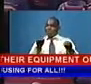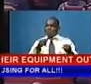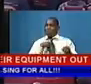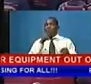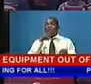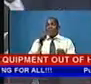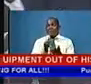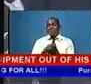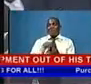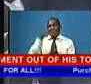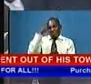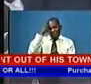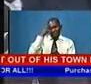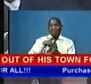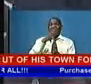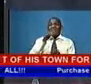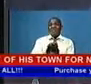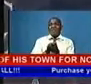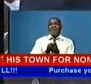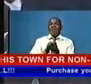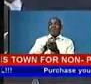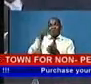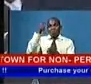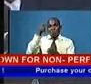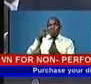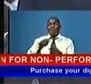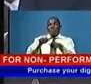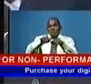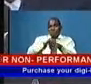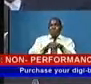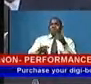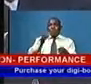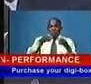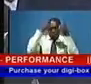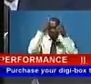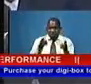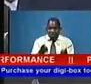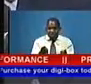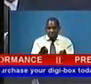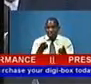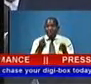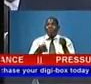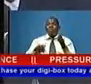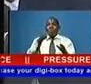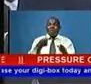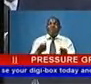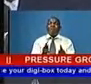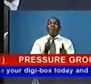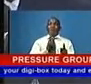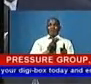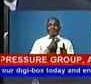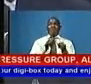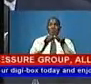had one last. I said the subject to the ruling of the court. Yes, and we have the court ruled in our favor, and now somehow, through the back door, that